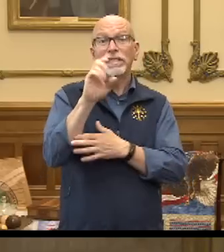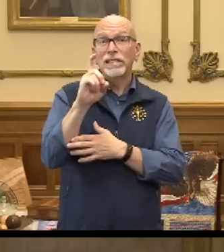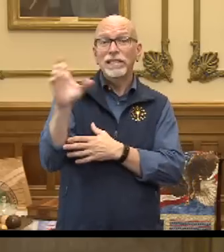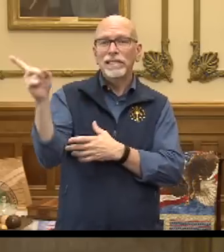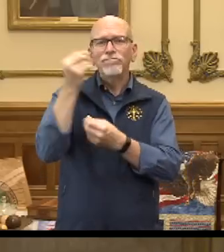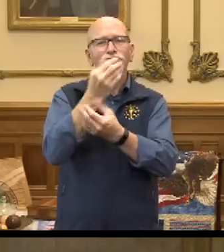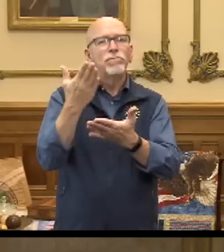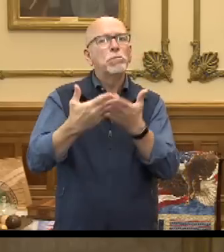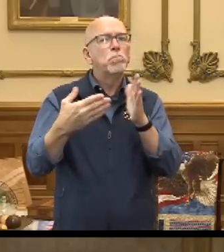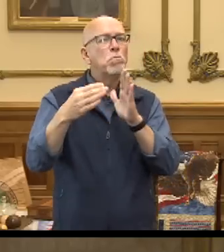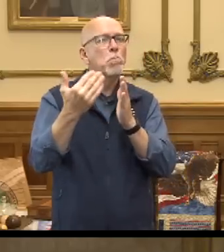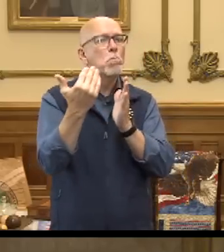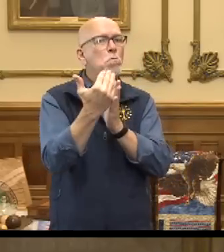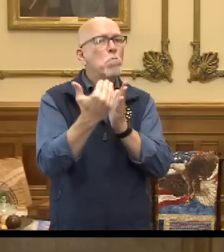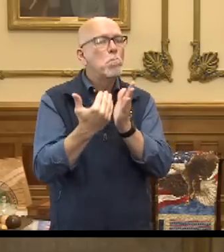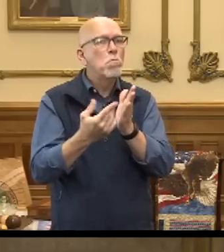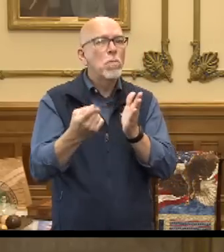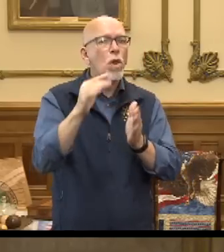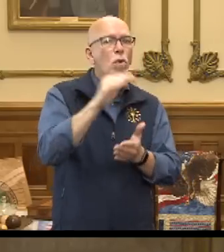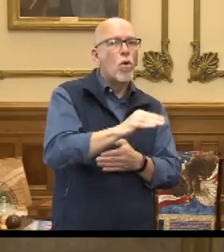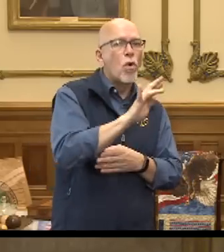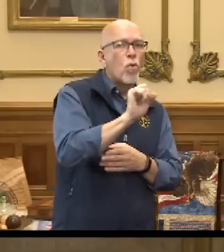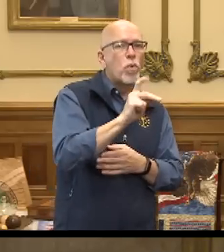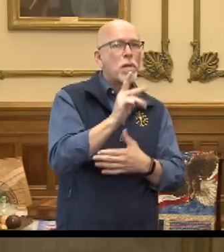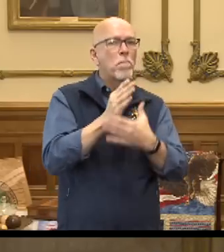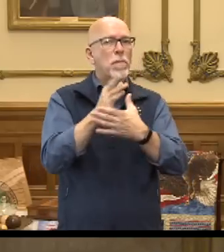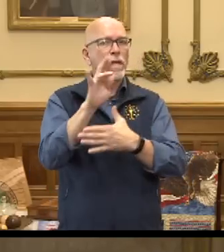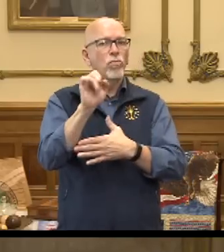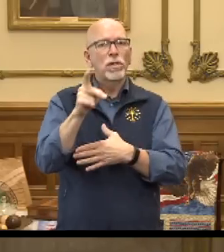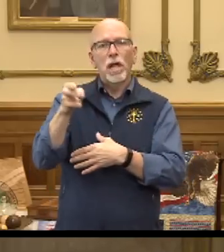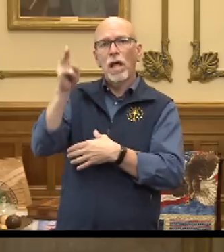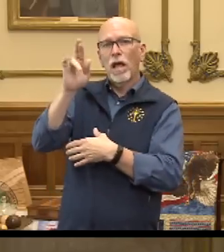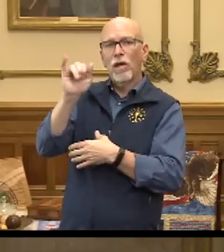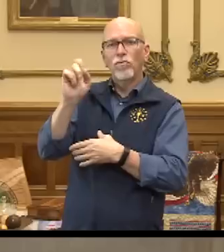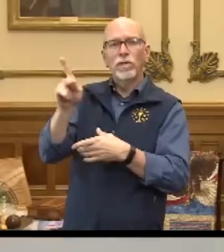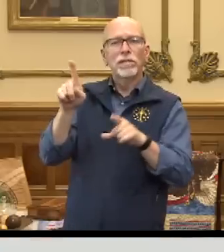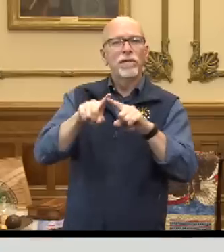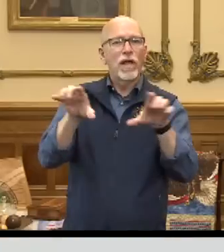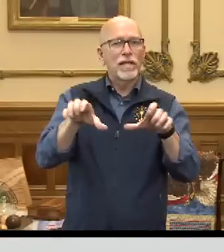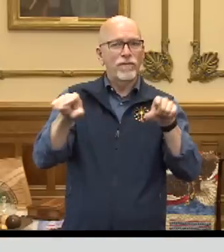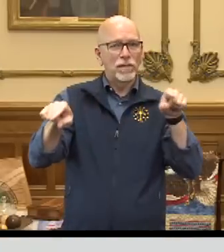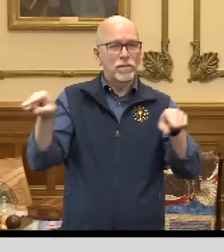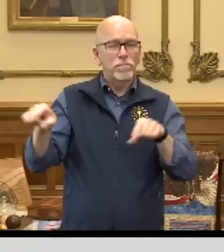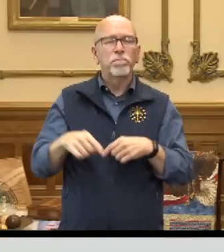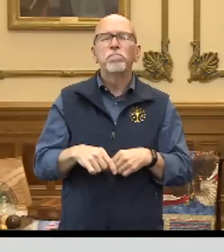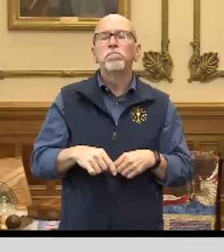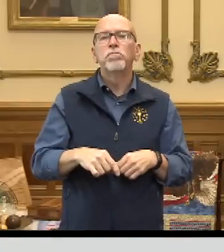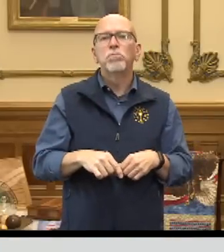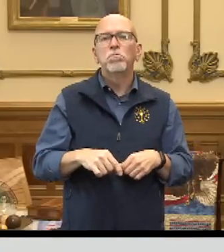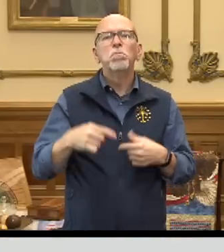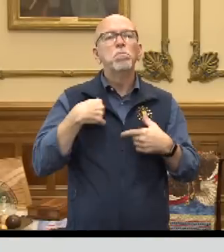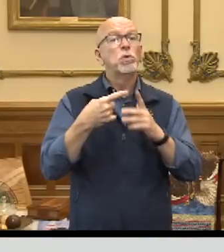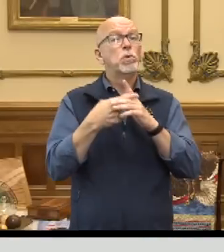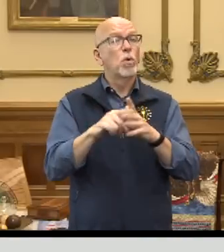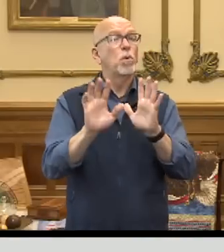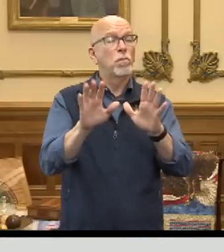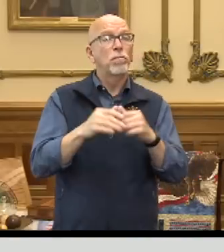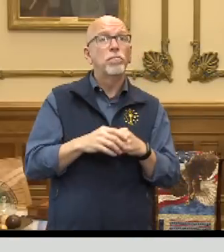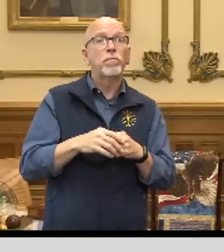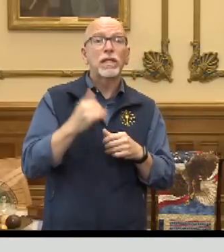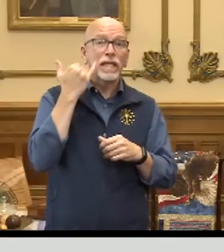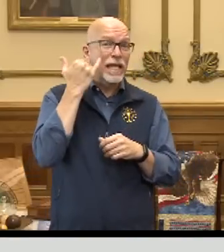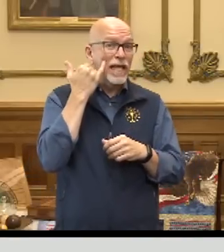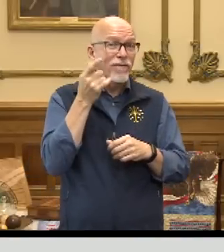issued some guidance that describes low-risk, medium-risk, and high-risk Halloween activities. Let me start by saying that if you